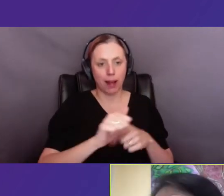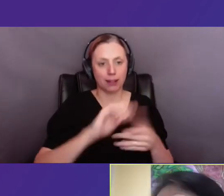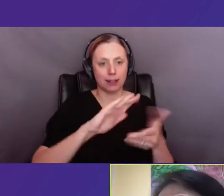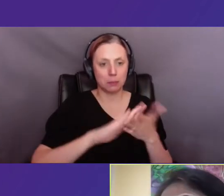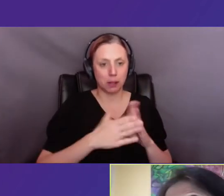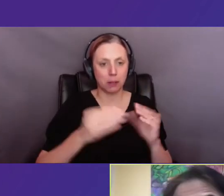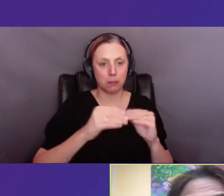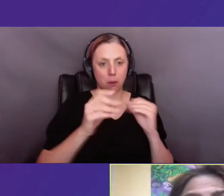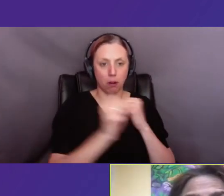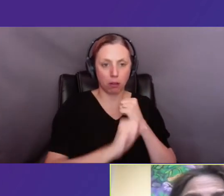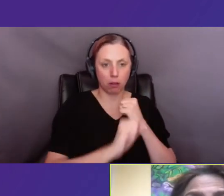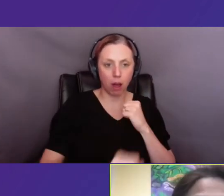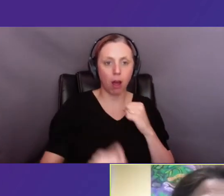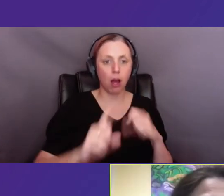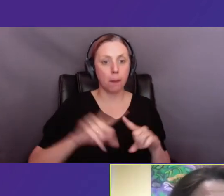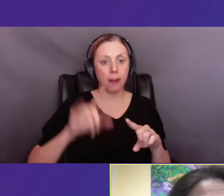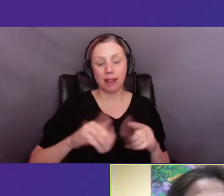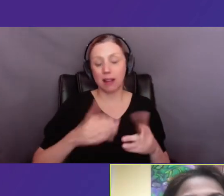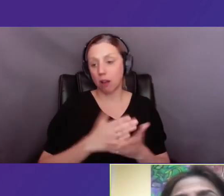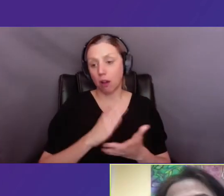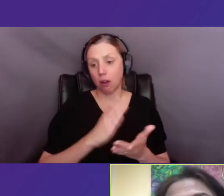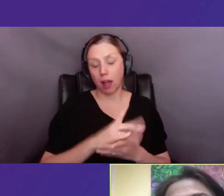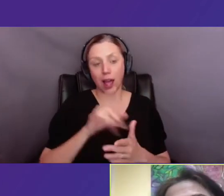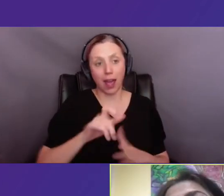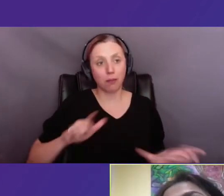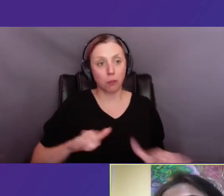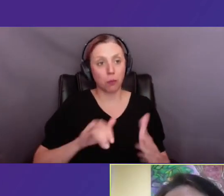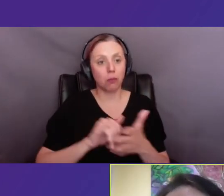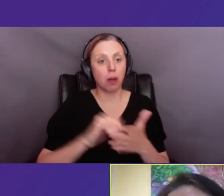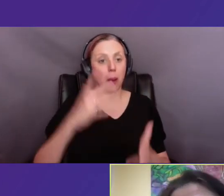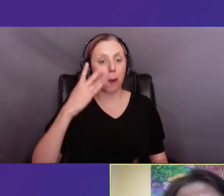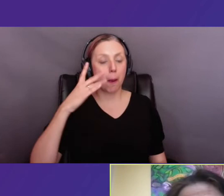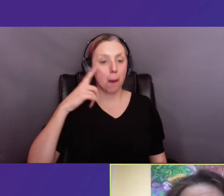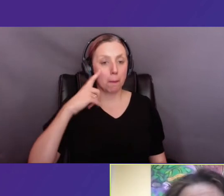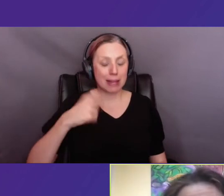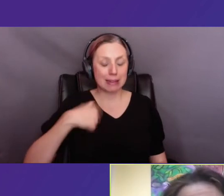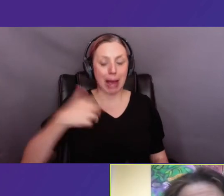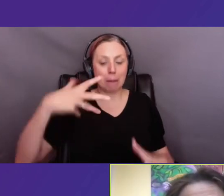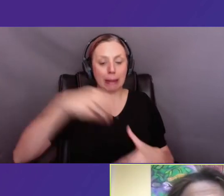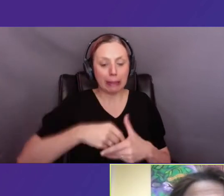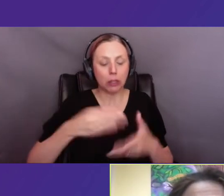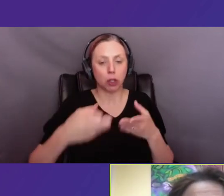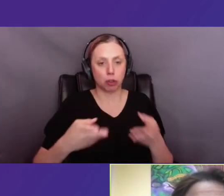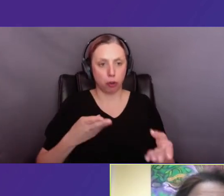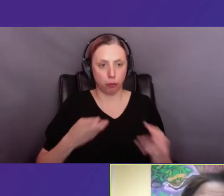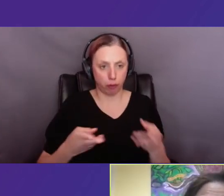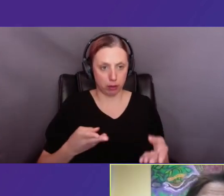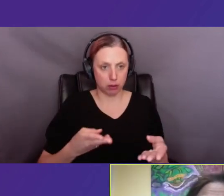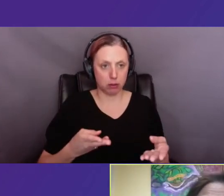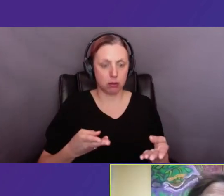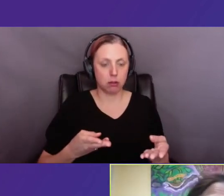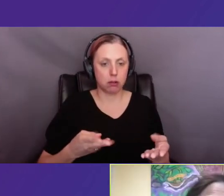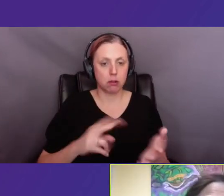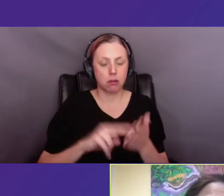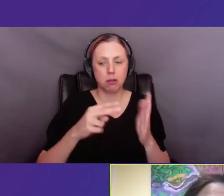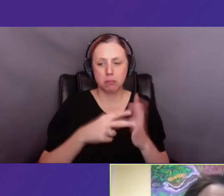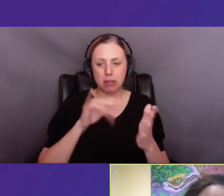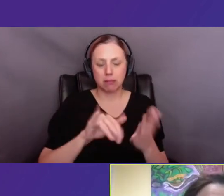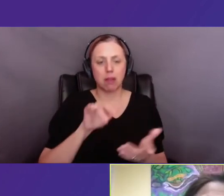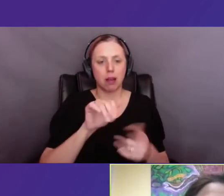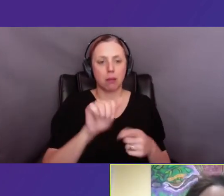longer, but yes, that's what I have to do because I am in service. So the practice has changed, I suppose, to keep